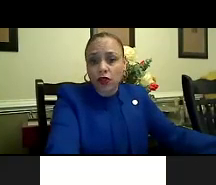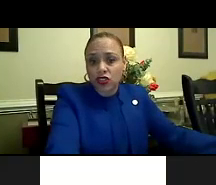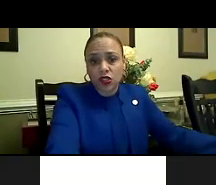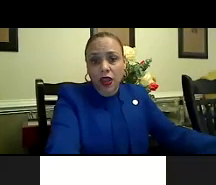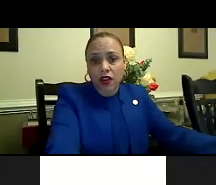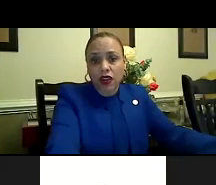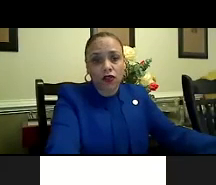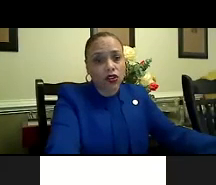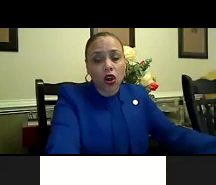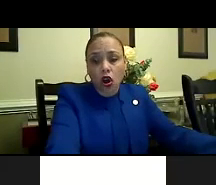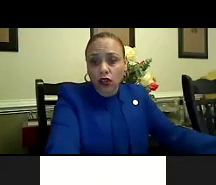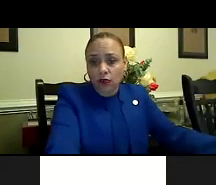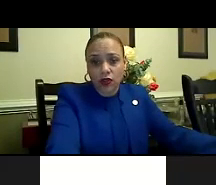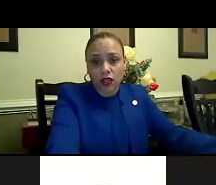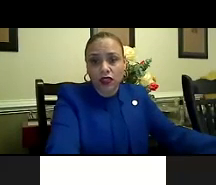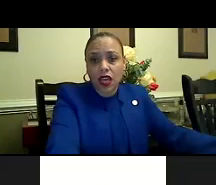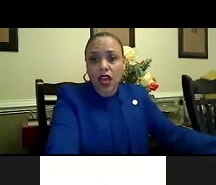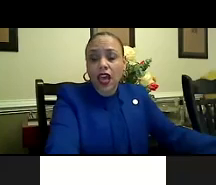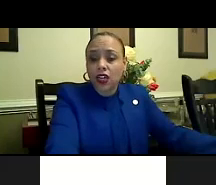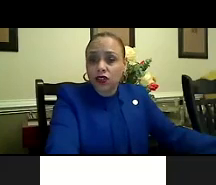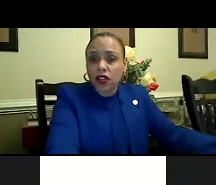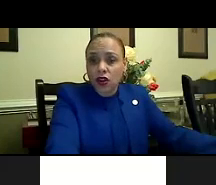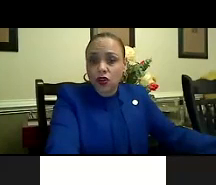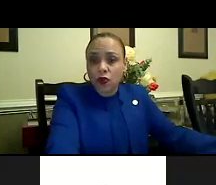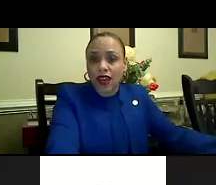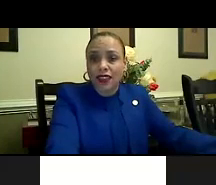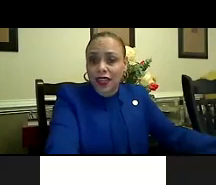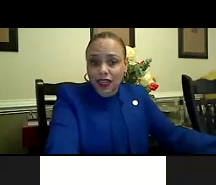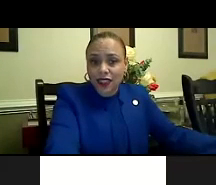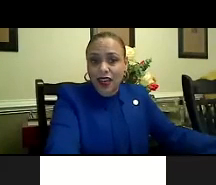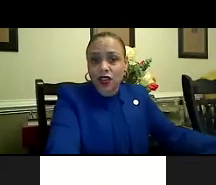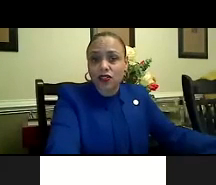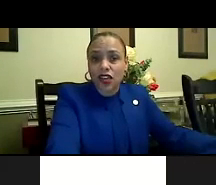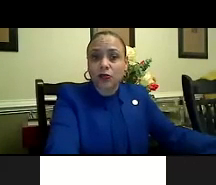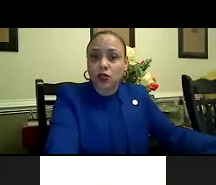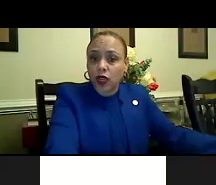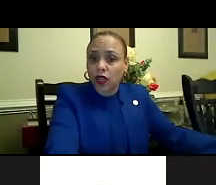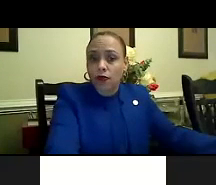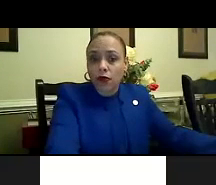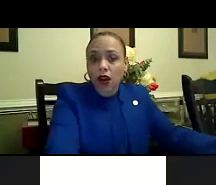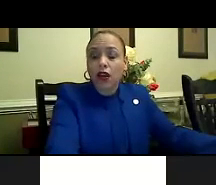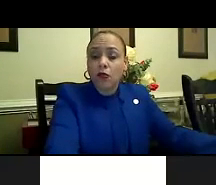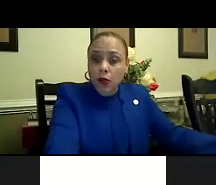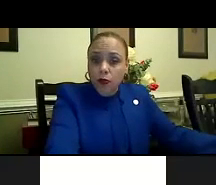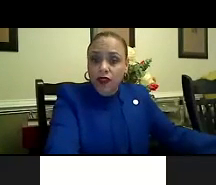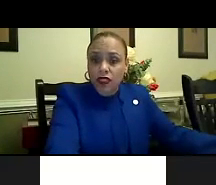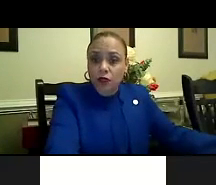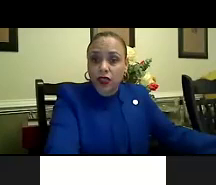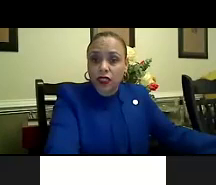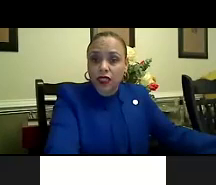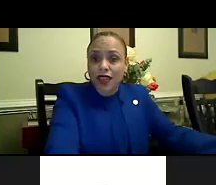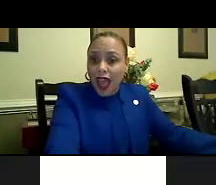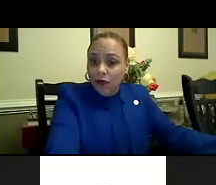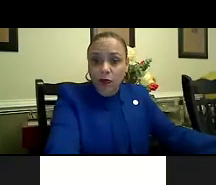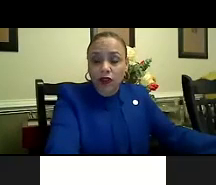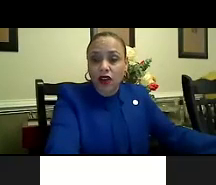so much disparity across all communities, including those with identities that intersect between or among people with